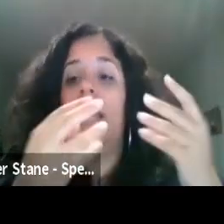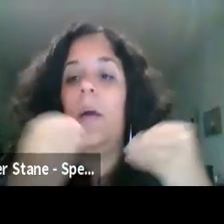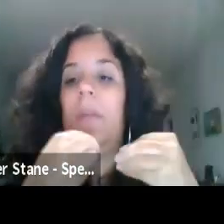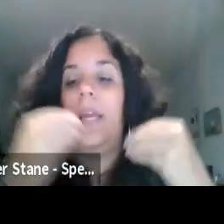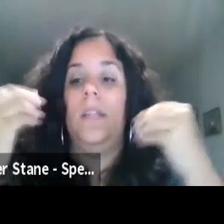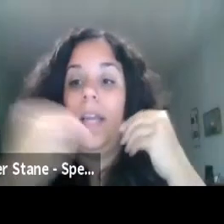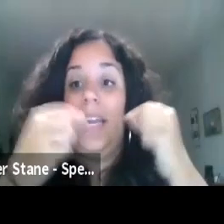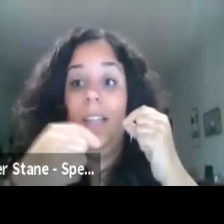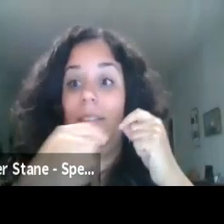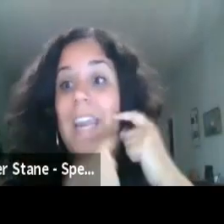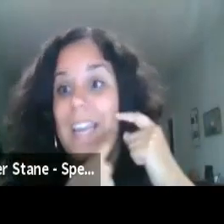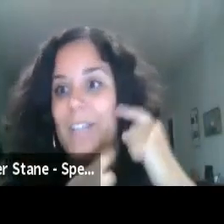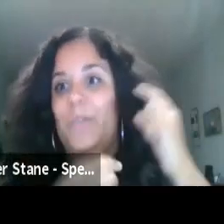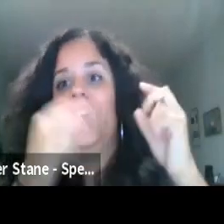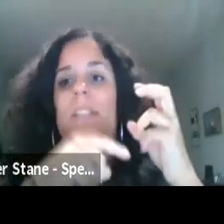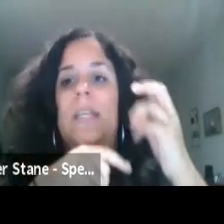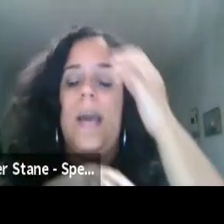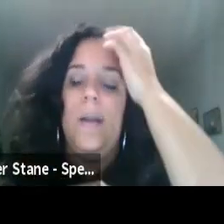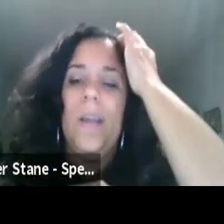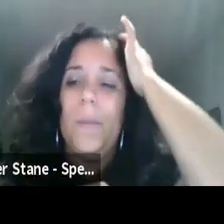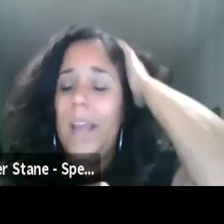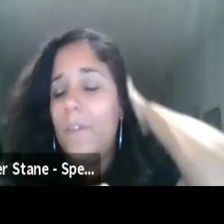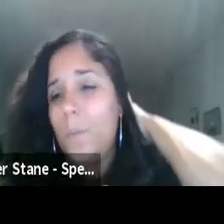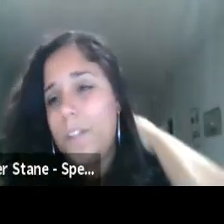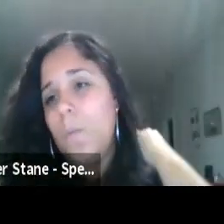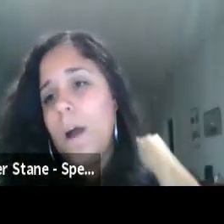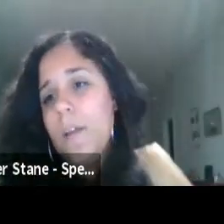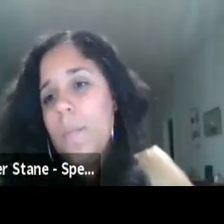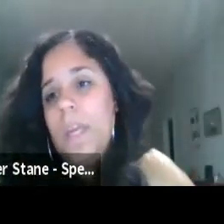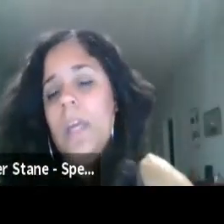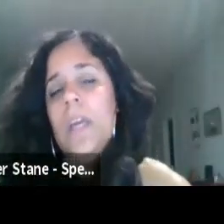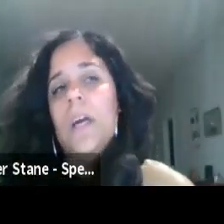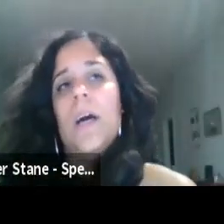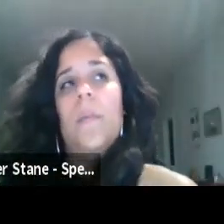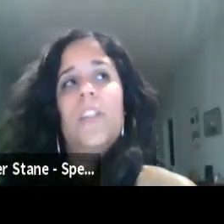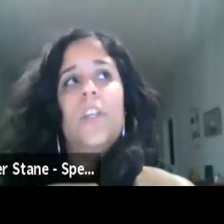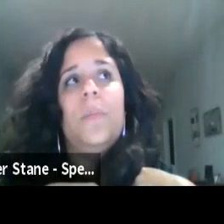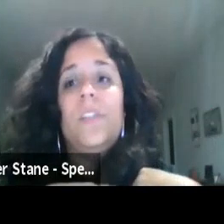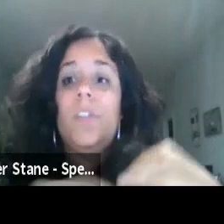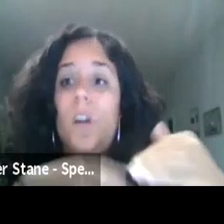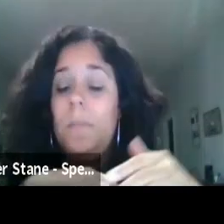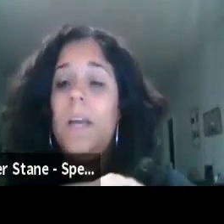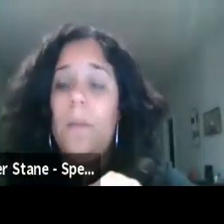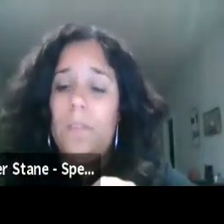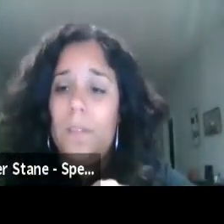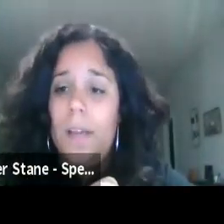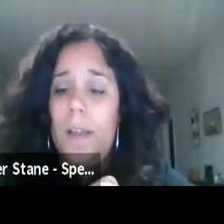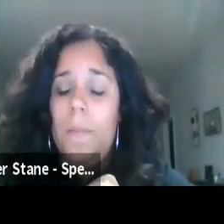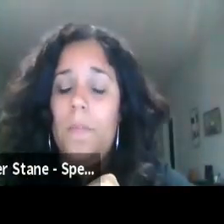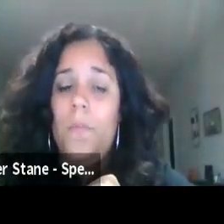It's not like coming in and letting us take an x-ray or see that, but every once in a while it'll be, it's a good place to start